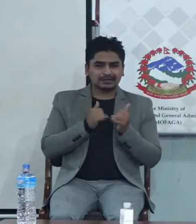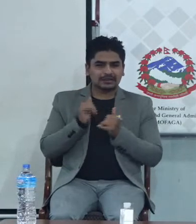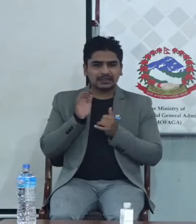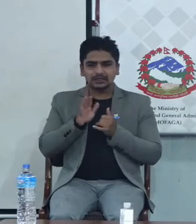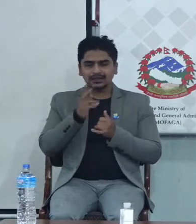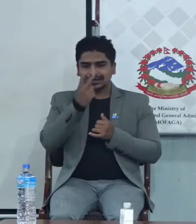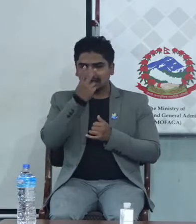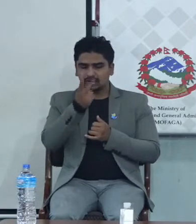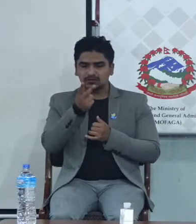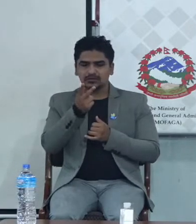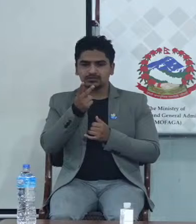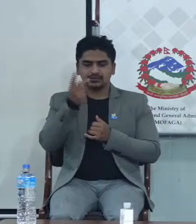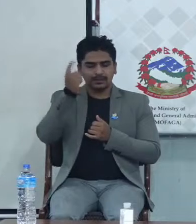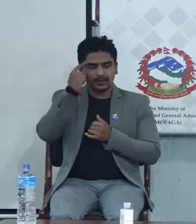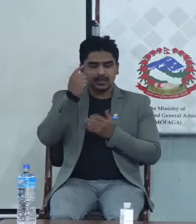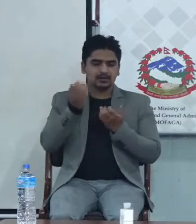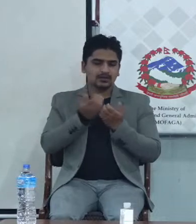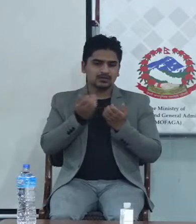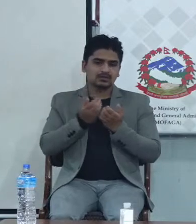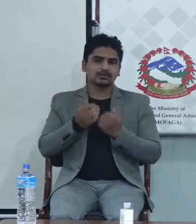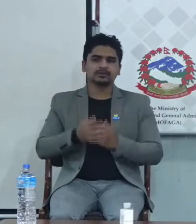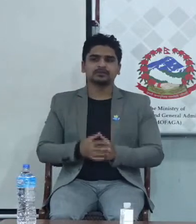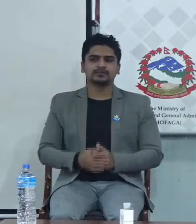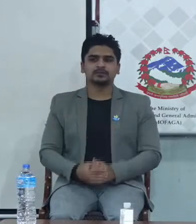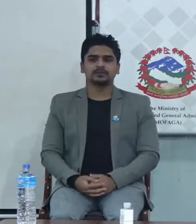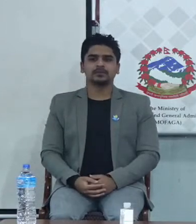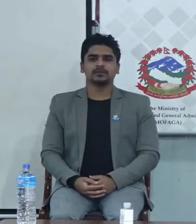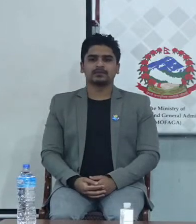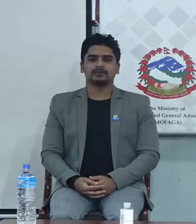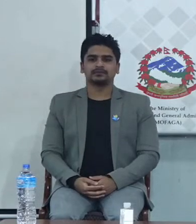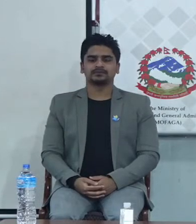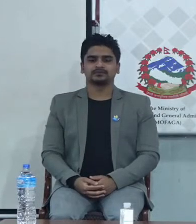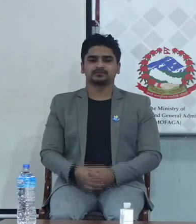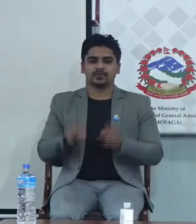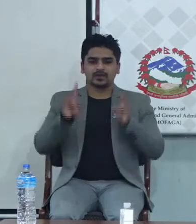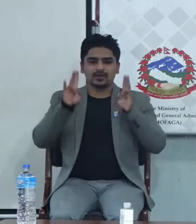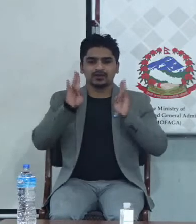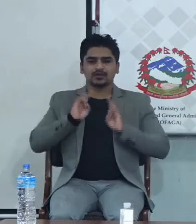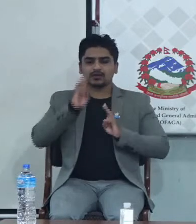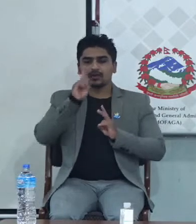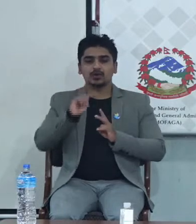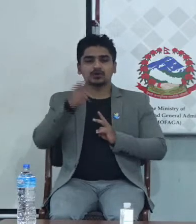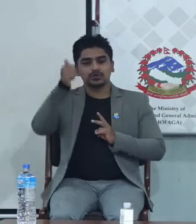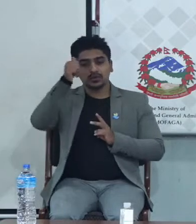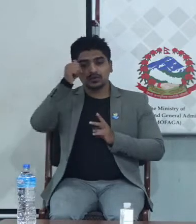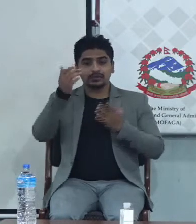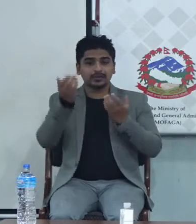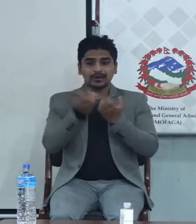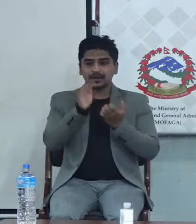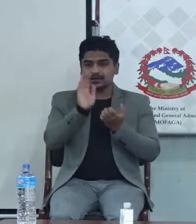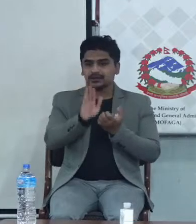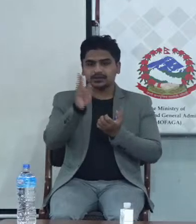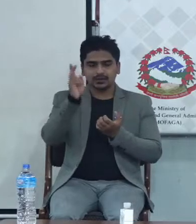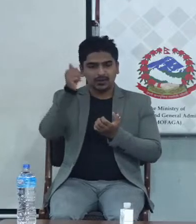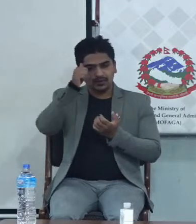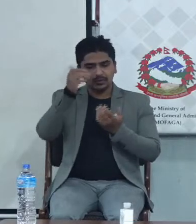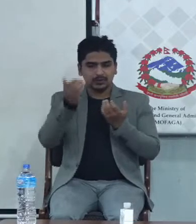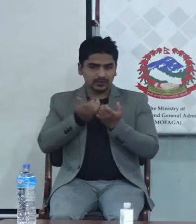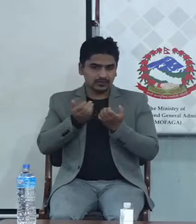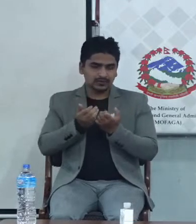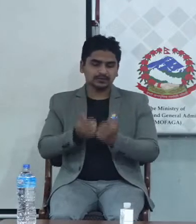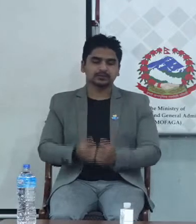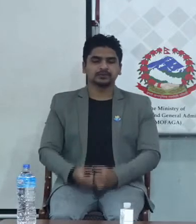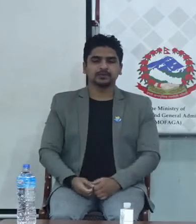what sort of vibe you are experiencing in your body. Feel that. What comes in your mind,